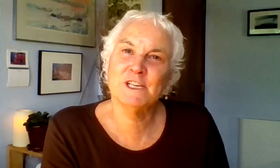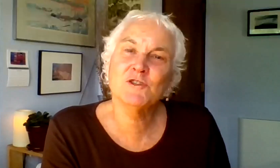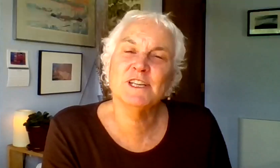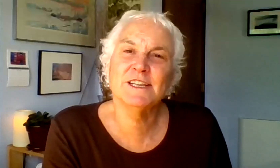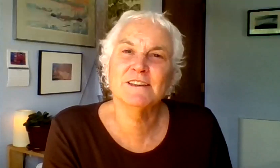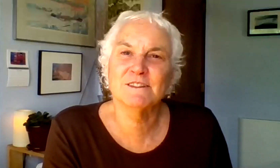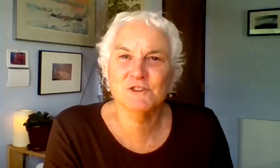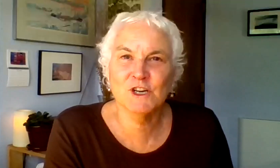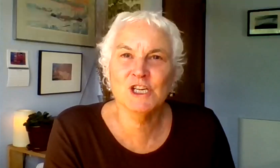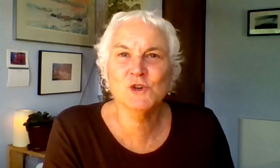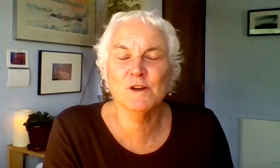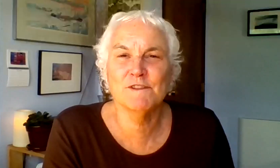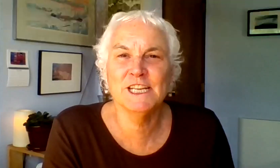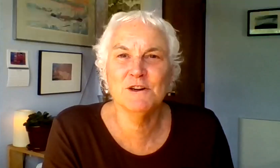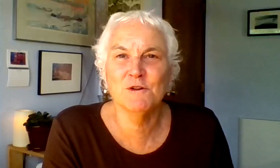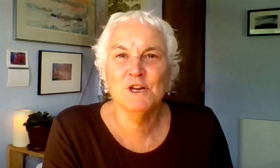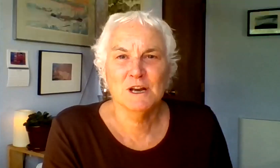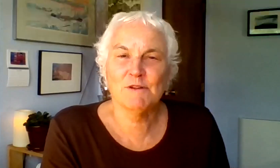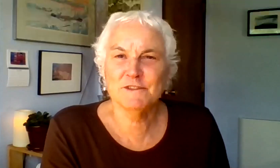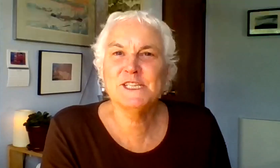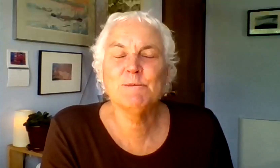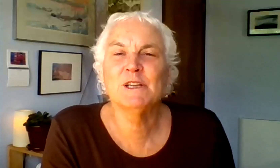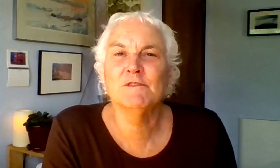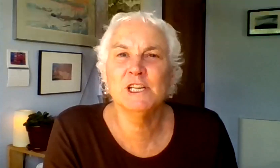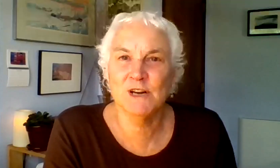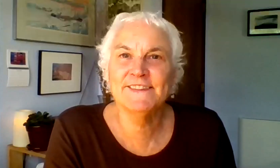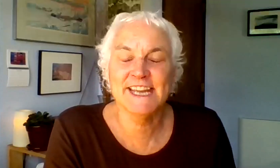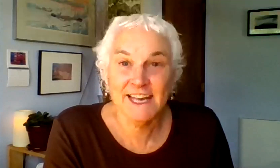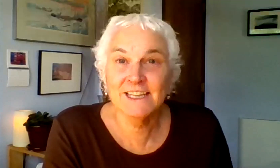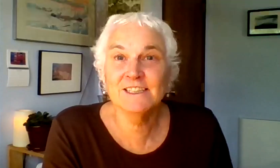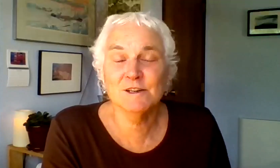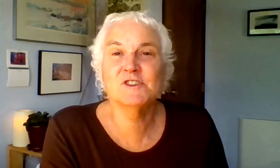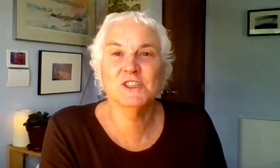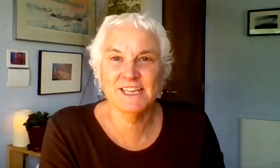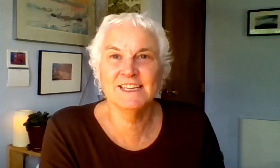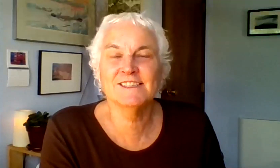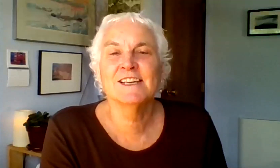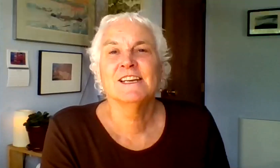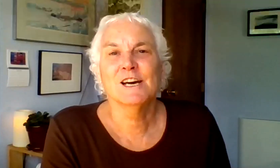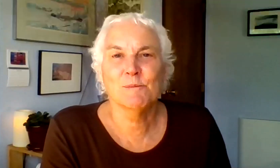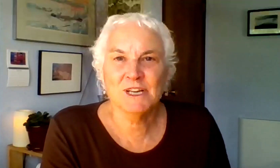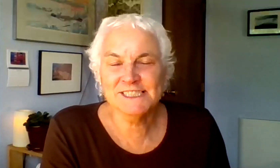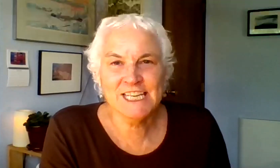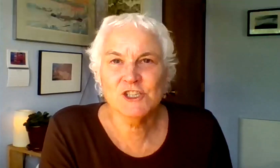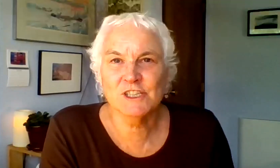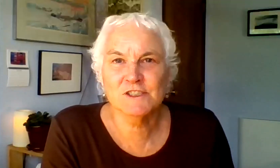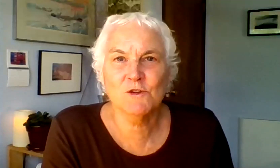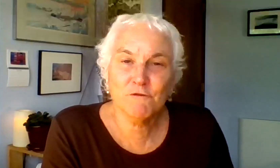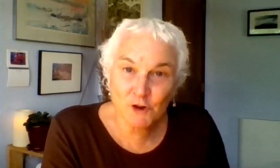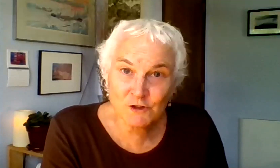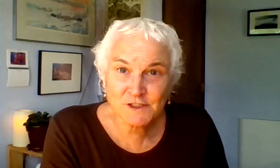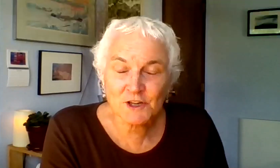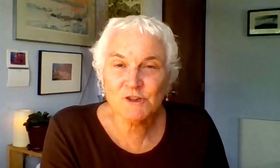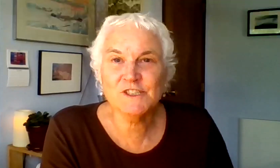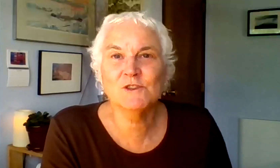be featured in a very short video, about 15-minute video at the end of today's presentation.